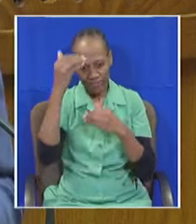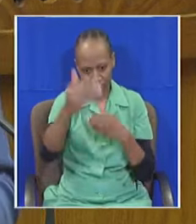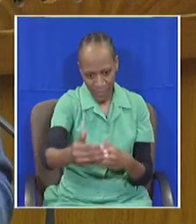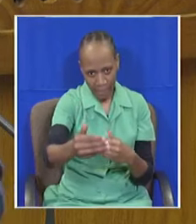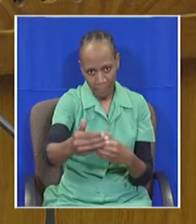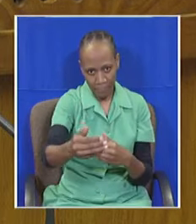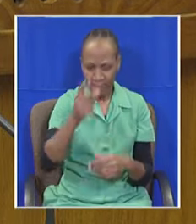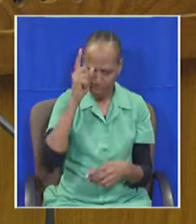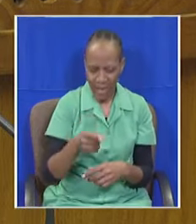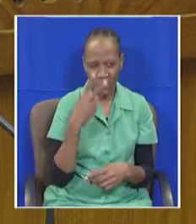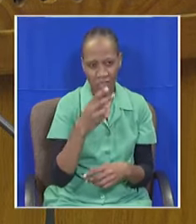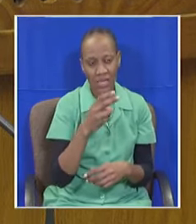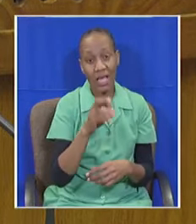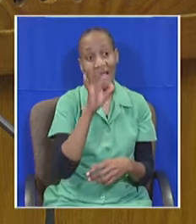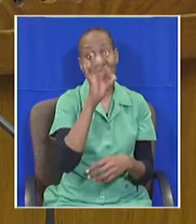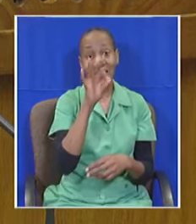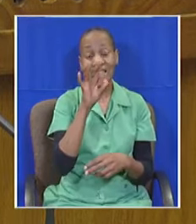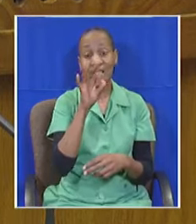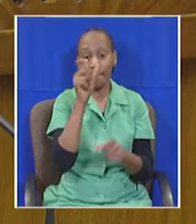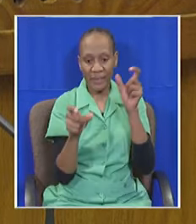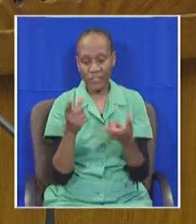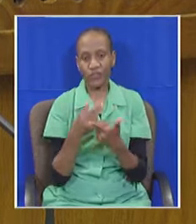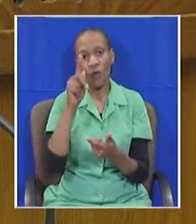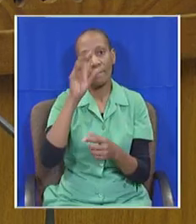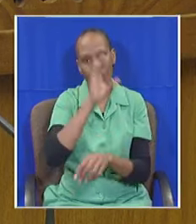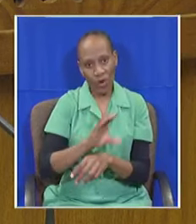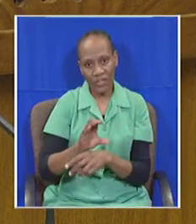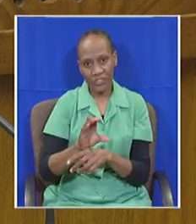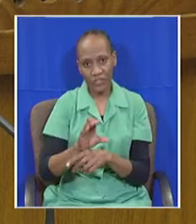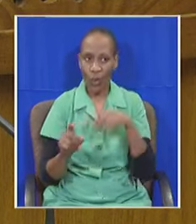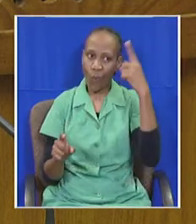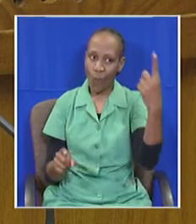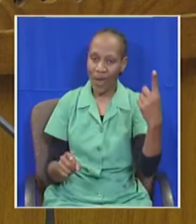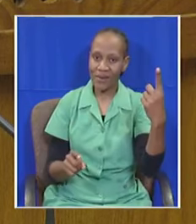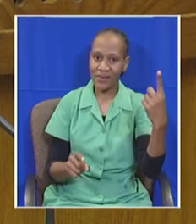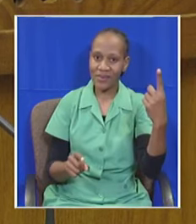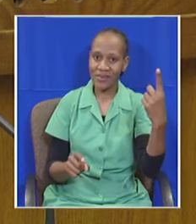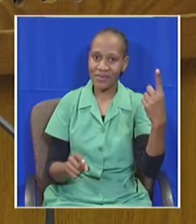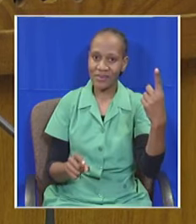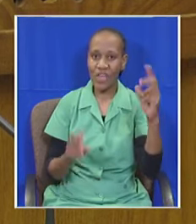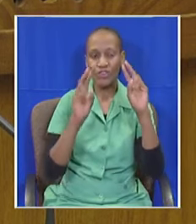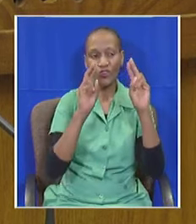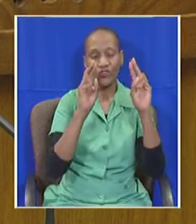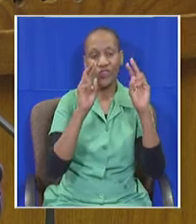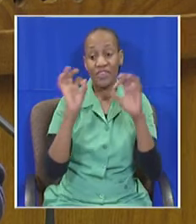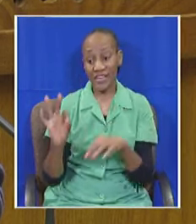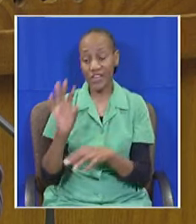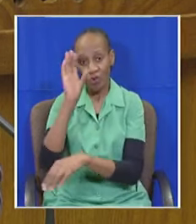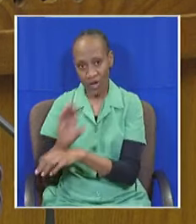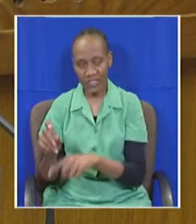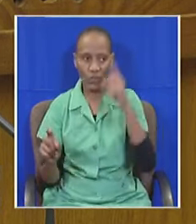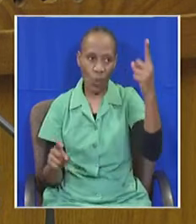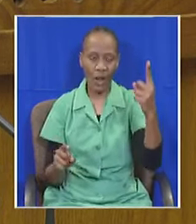be having a ratio of 3 TVET students to 1 university student. We see the TVET college